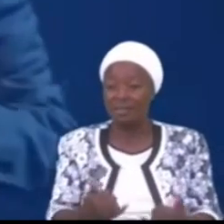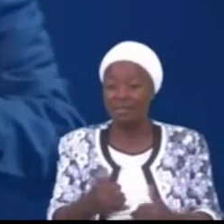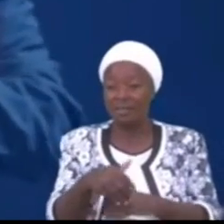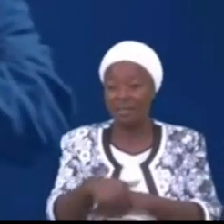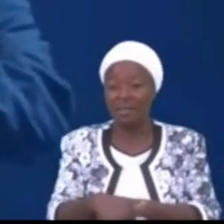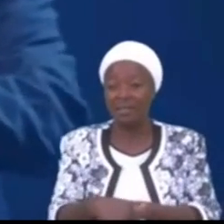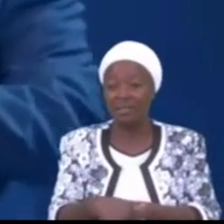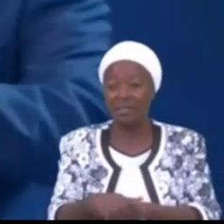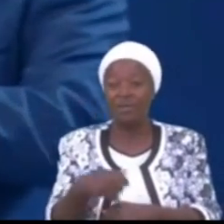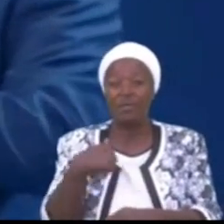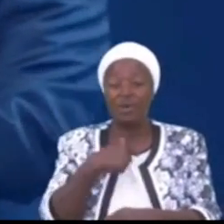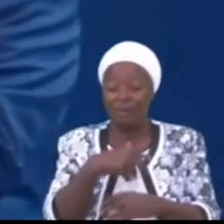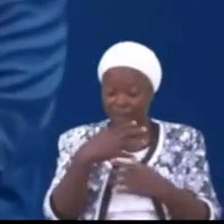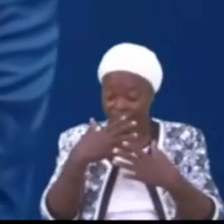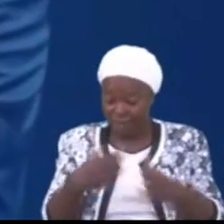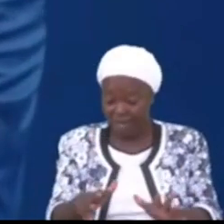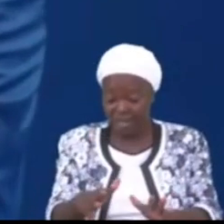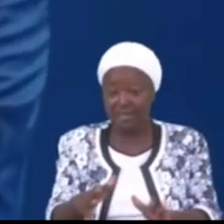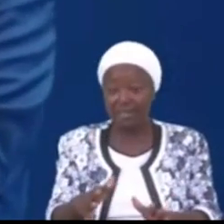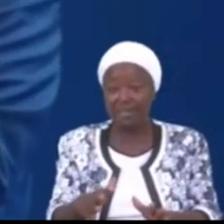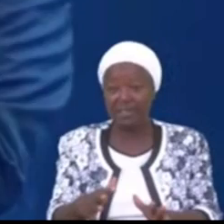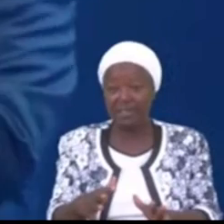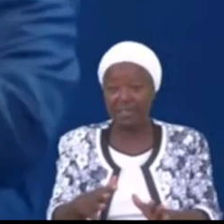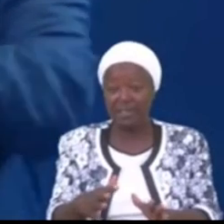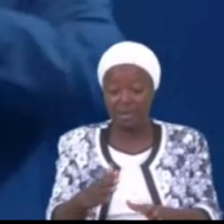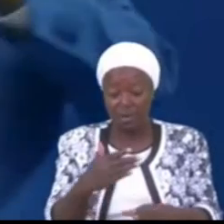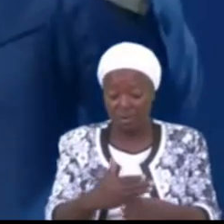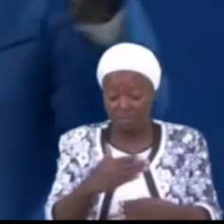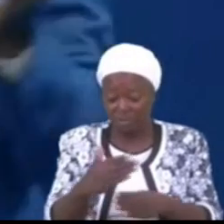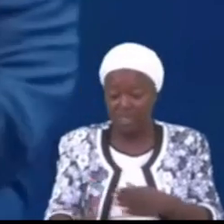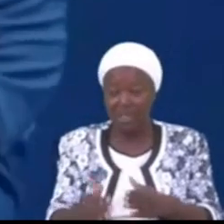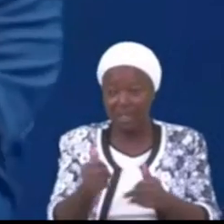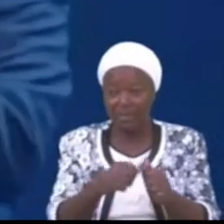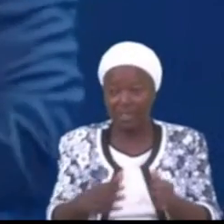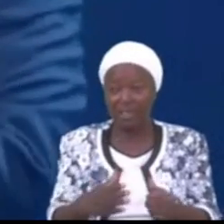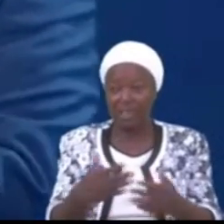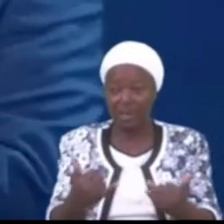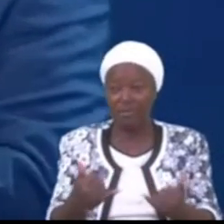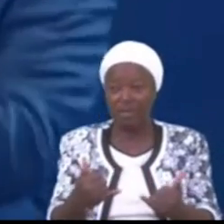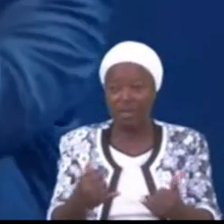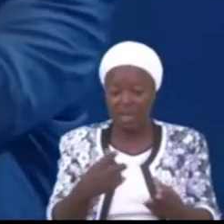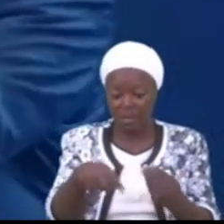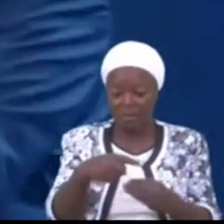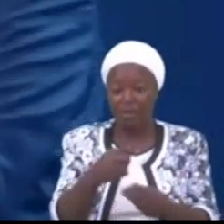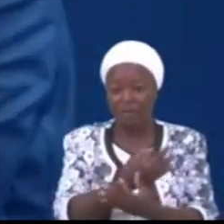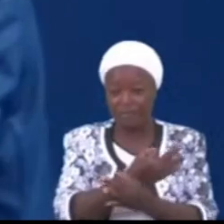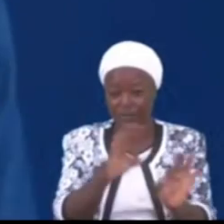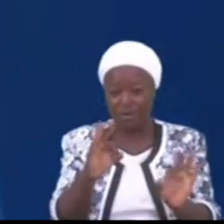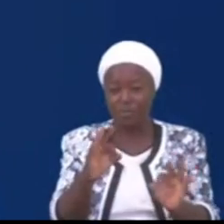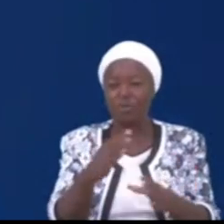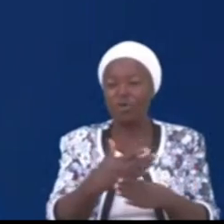we're wrapping up everything about emancipation. Total